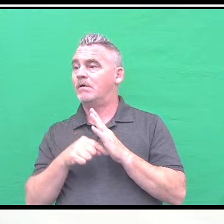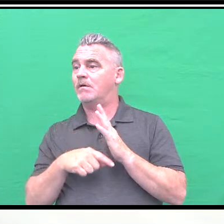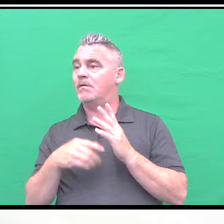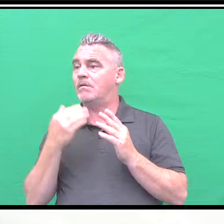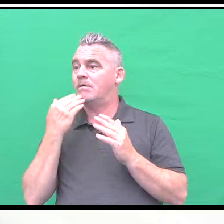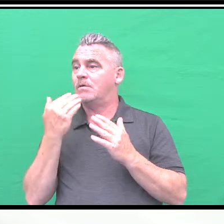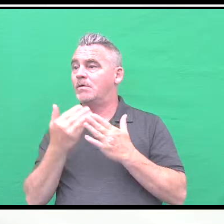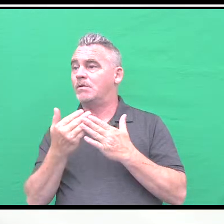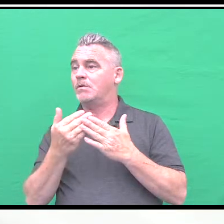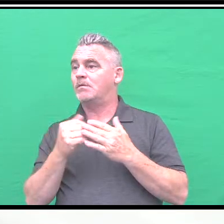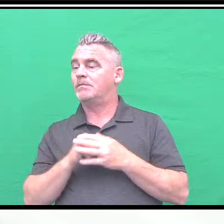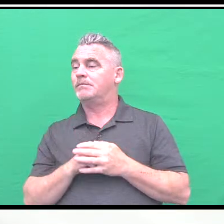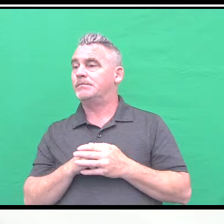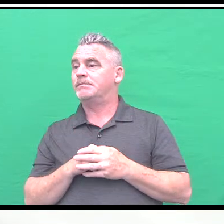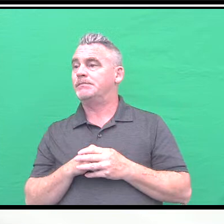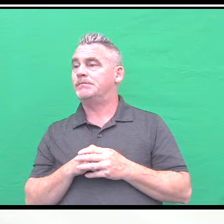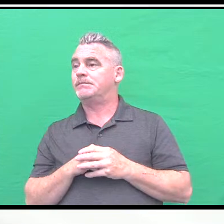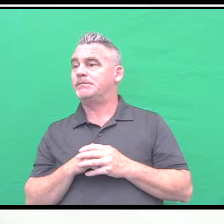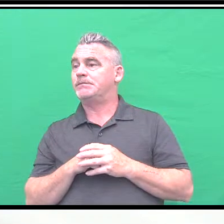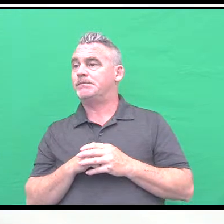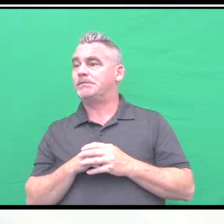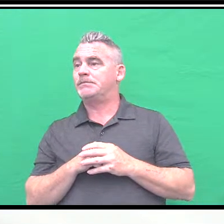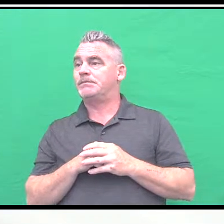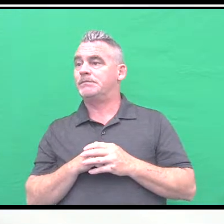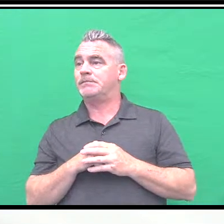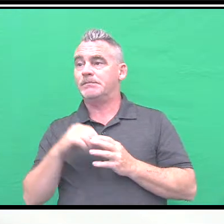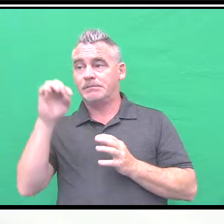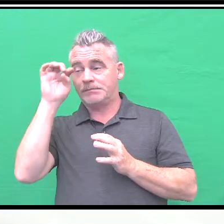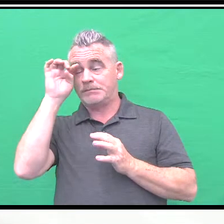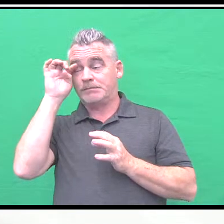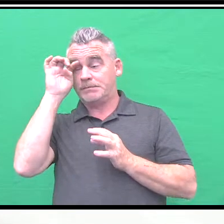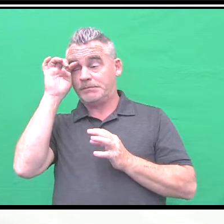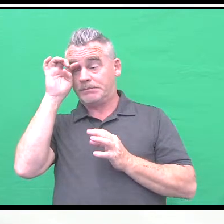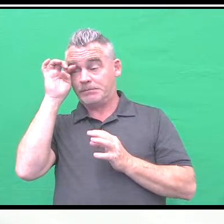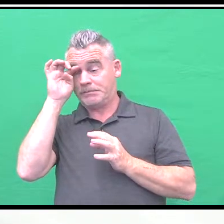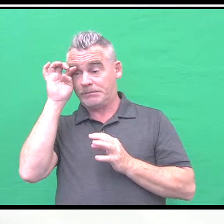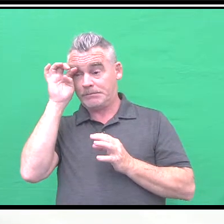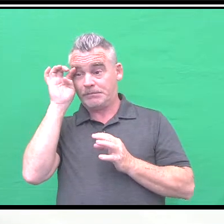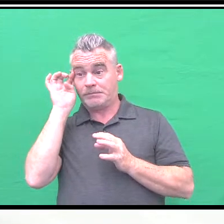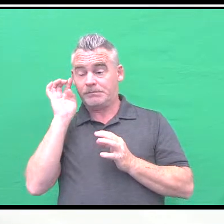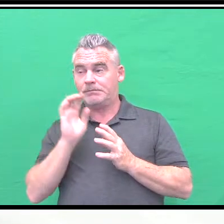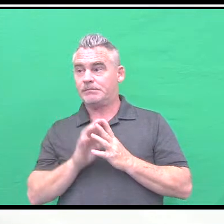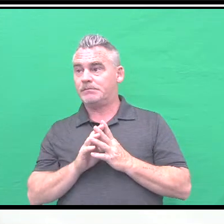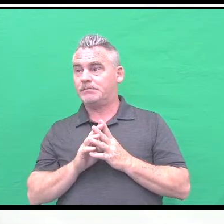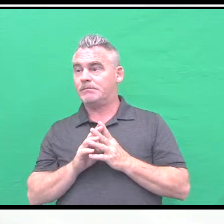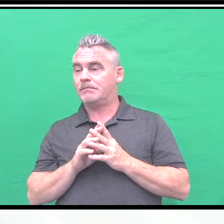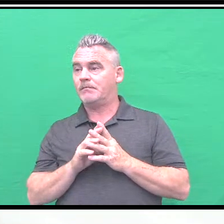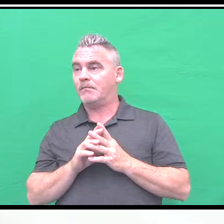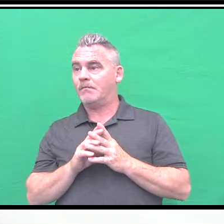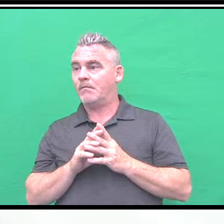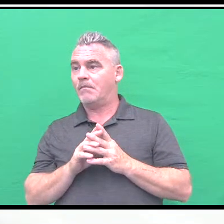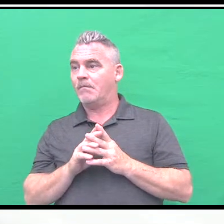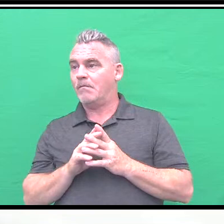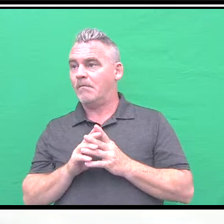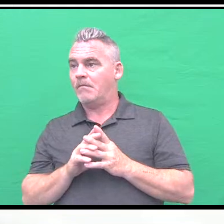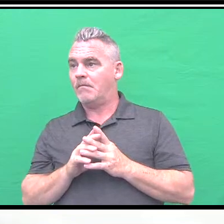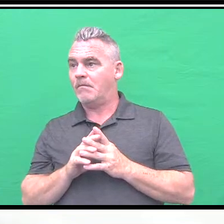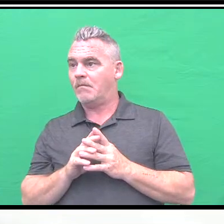Agua Caliente tribe. And I see the one number that I see of participants